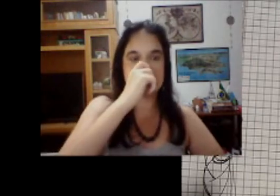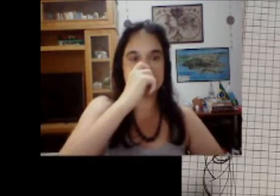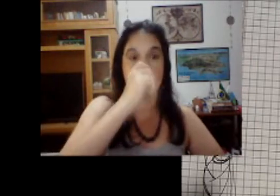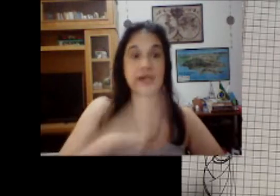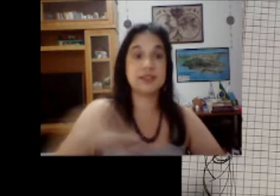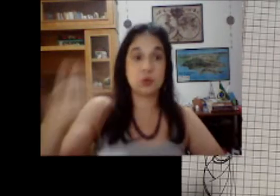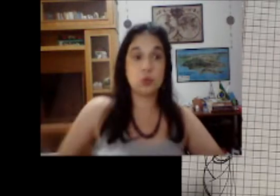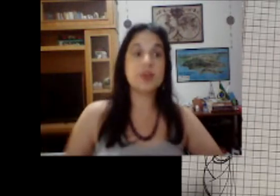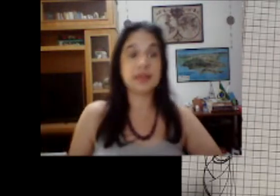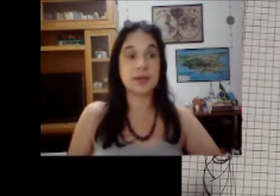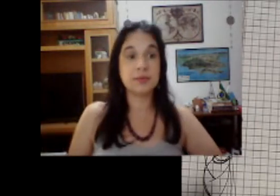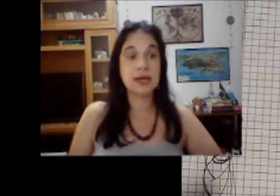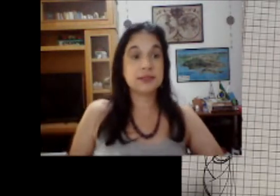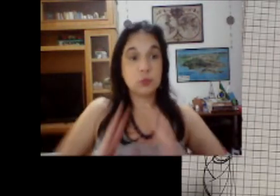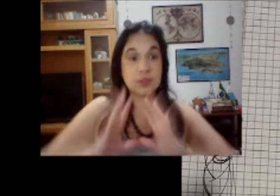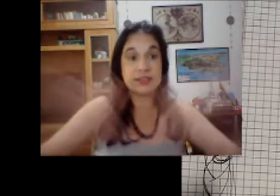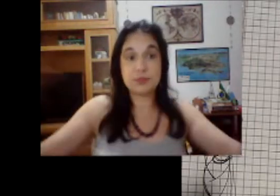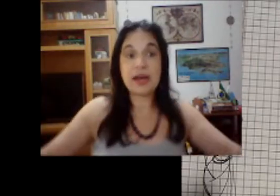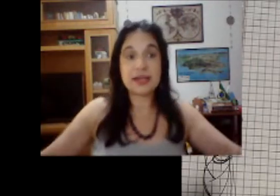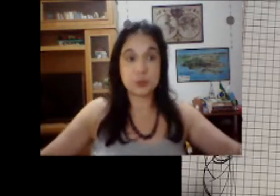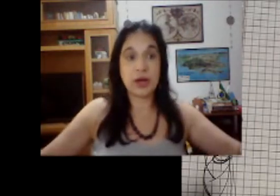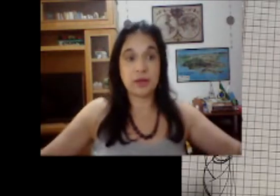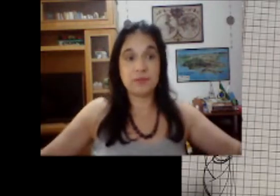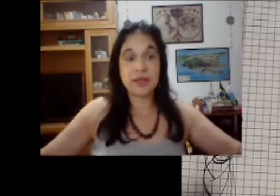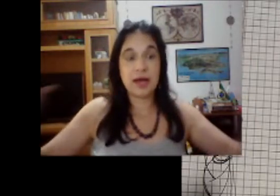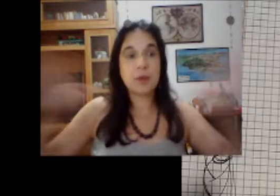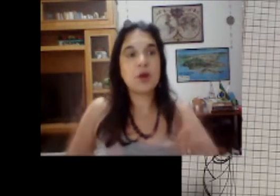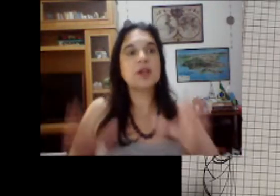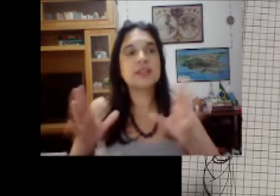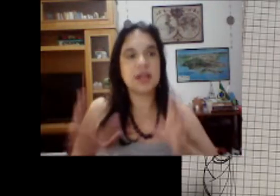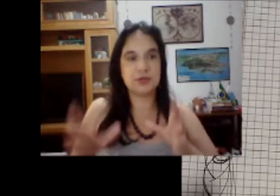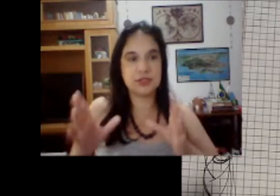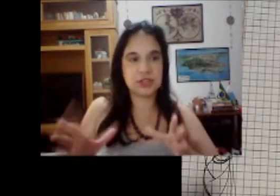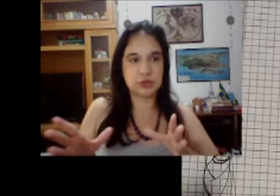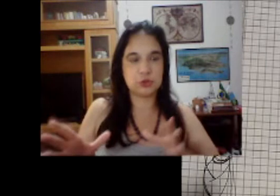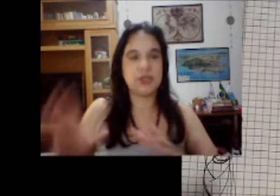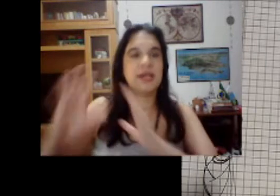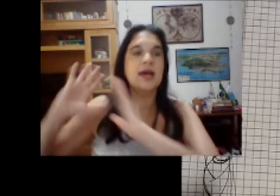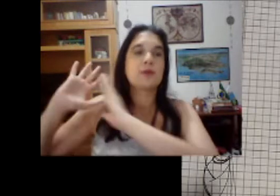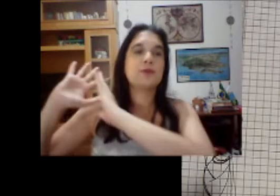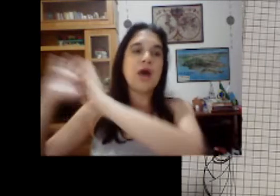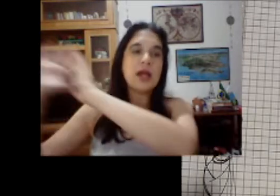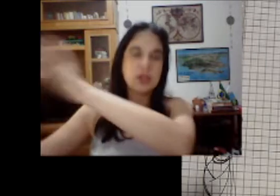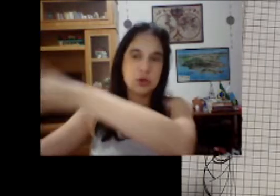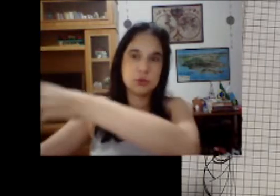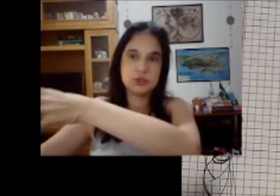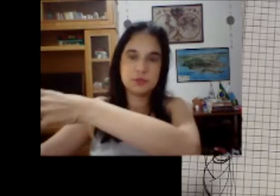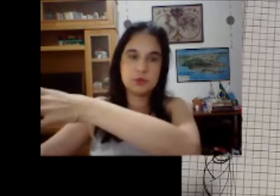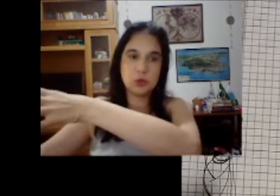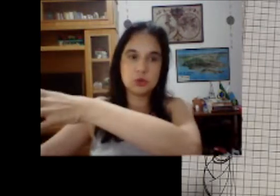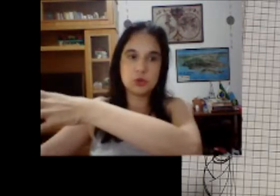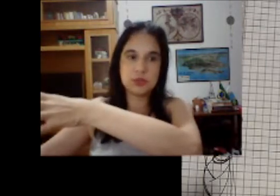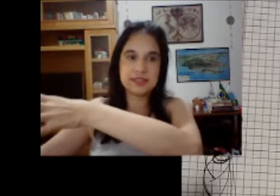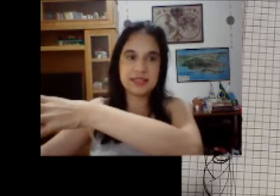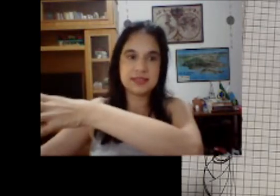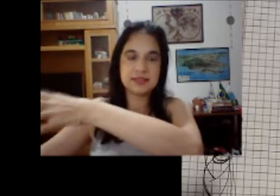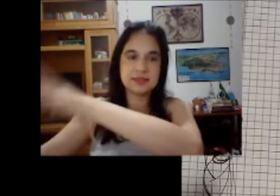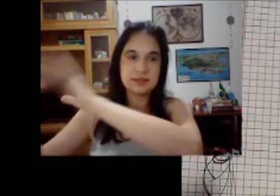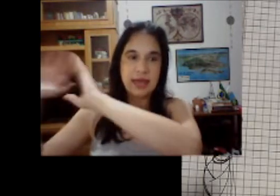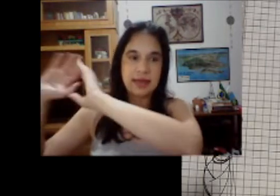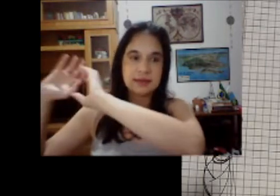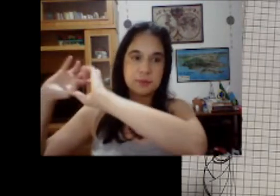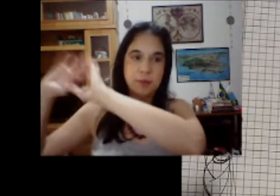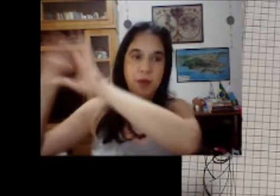in 1808 with them, was divided as well. A part of the gentry followed D.João